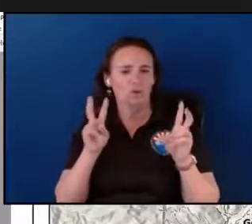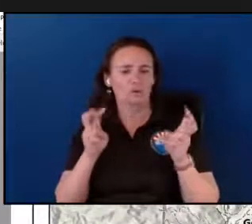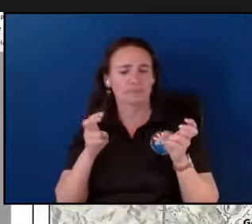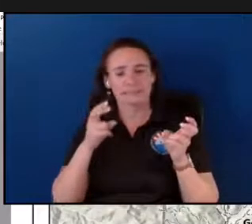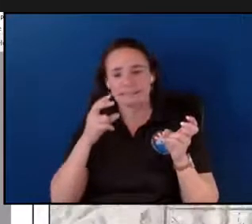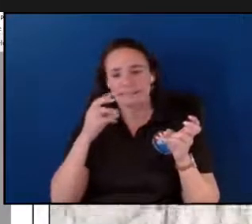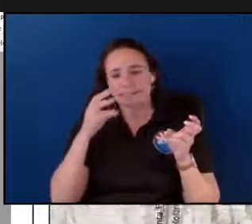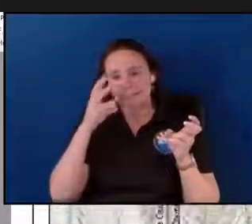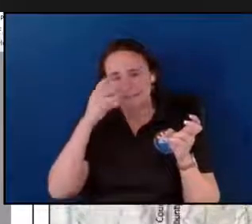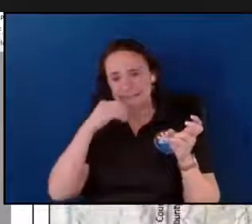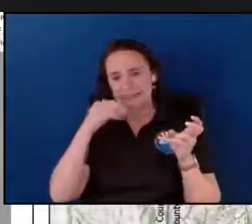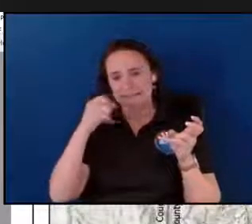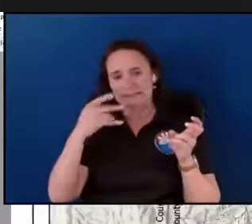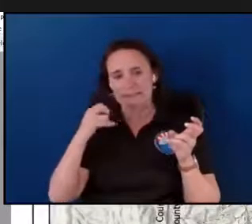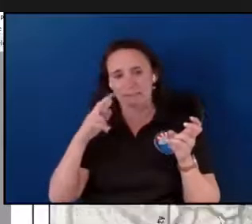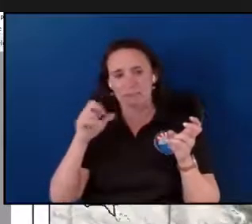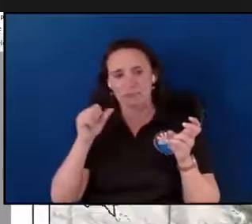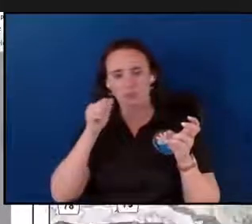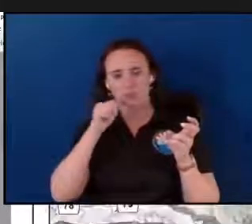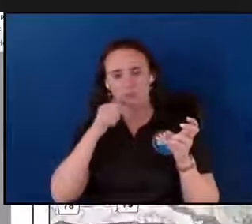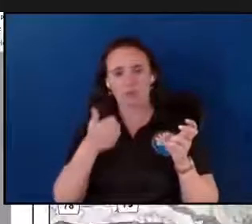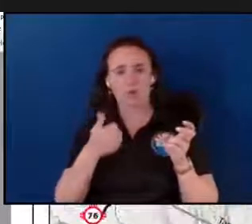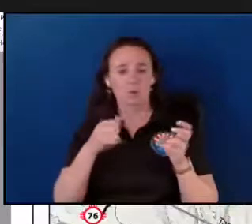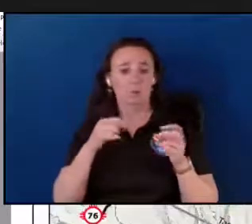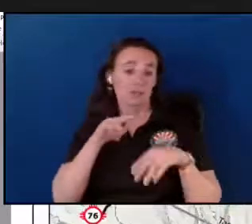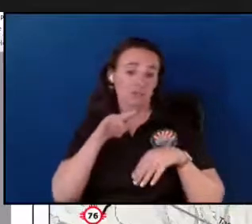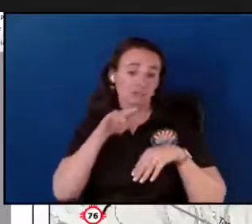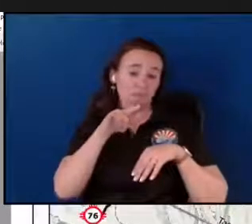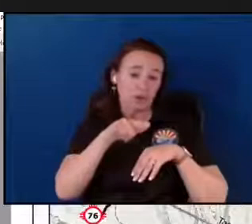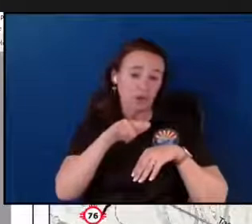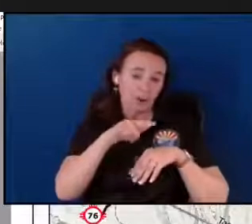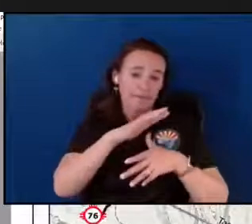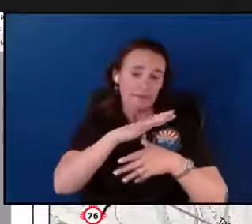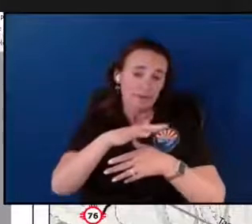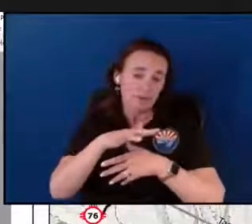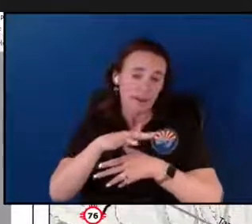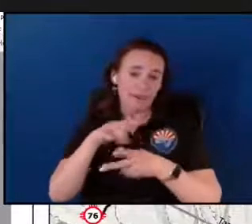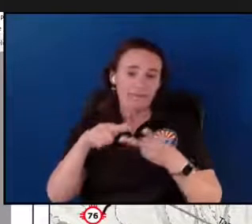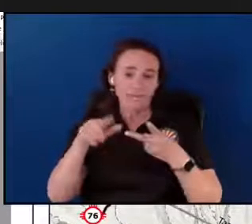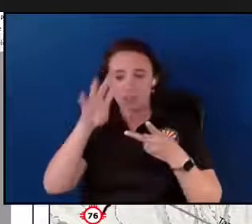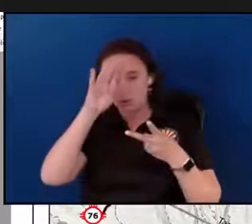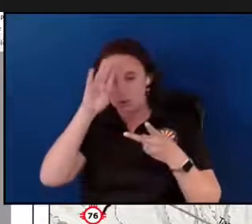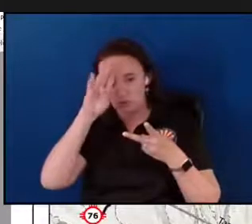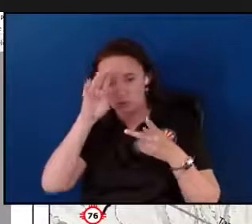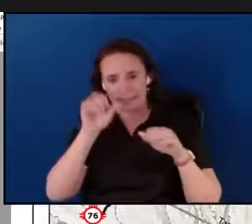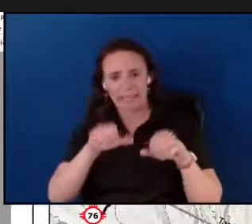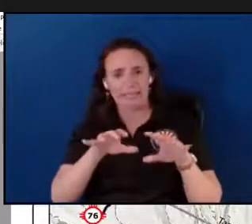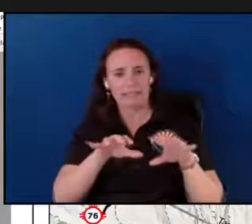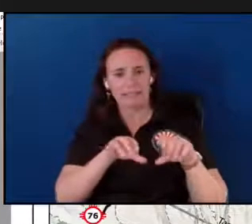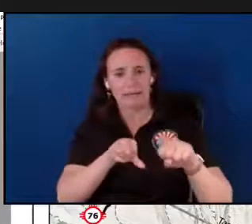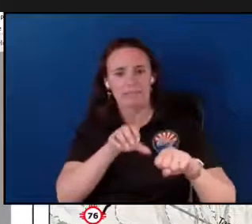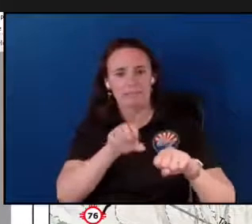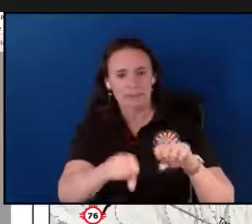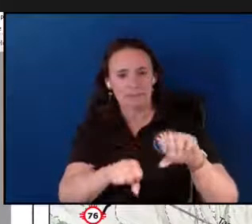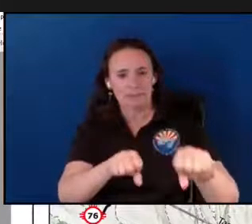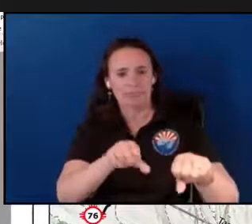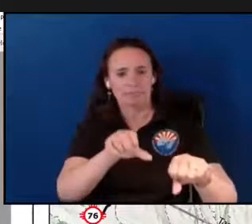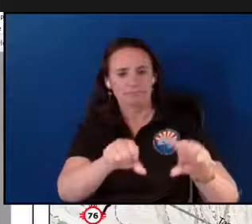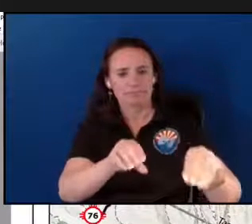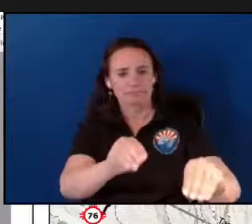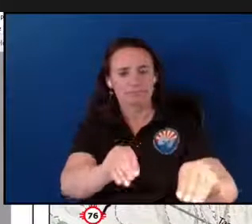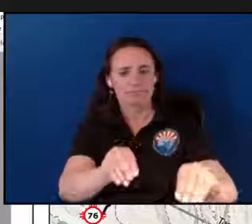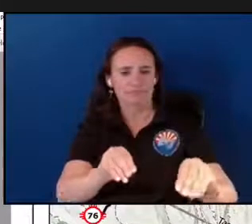aircraft flying and the number of crews we have hanging around, they should be able to pick those up pretty good. So once again, continue